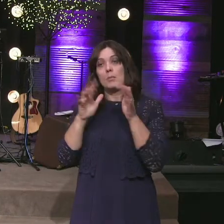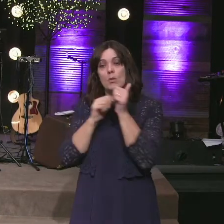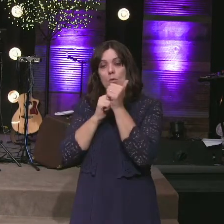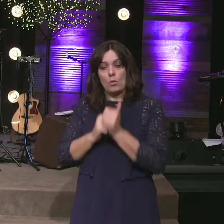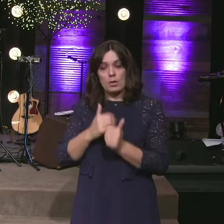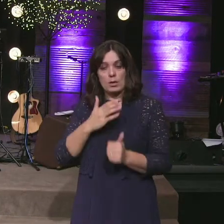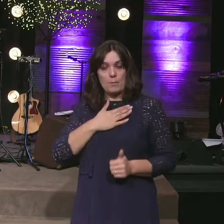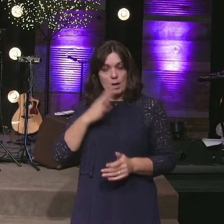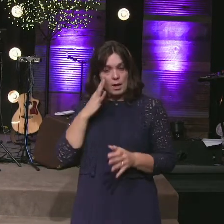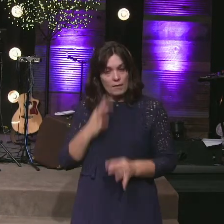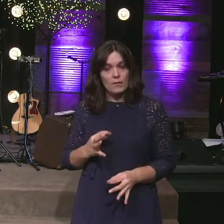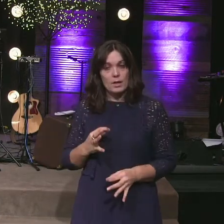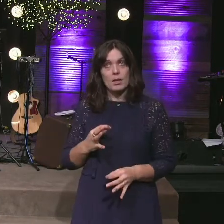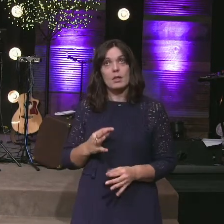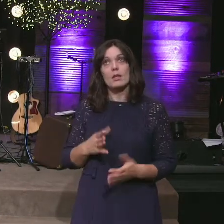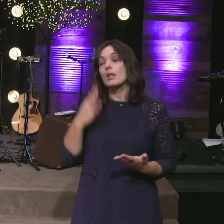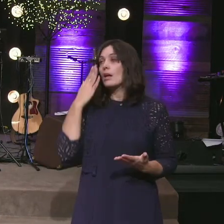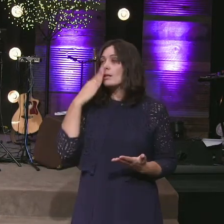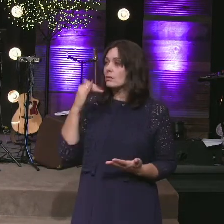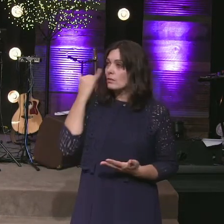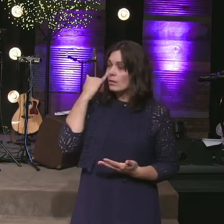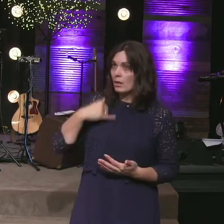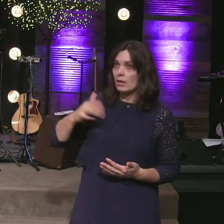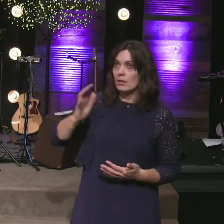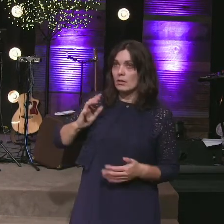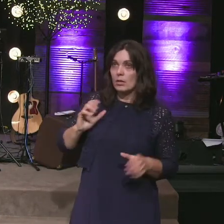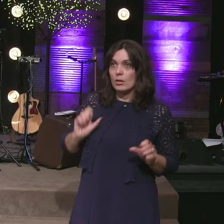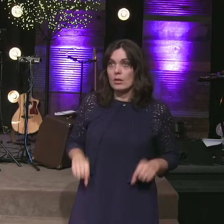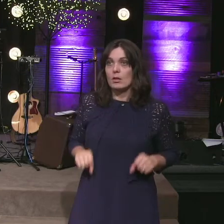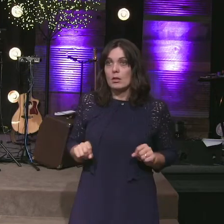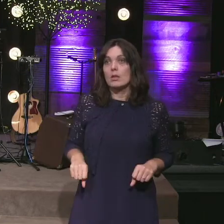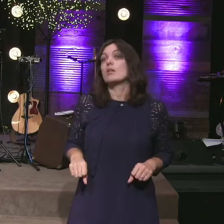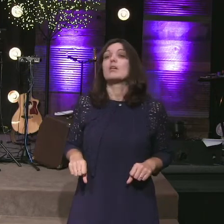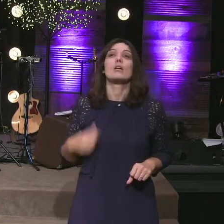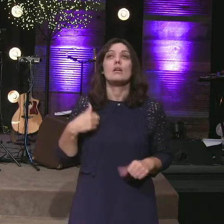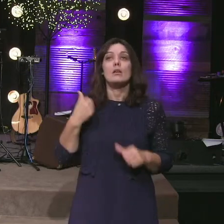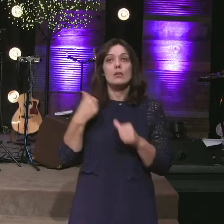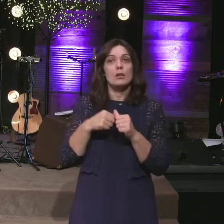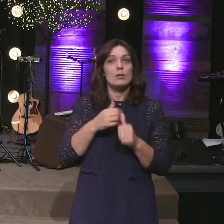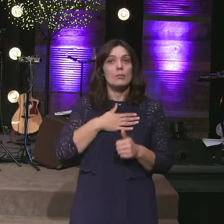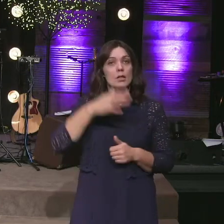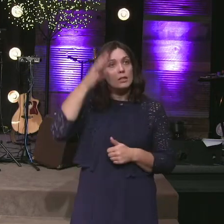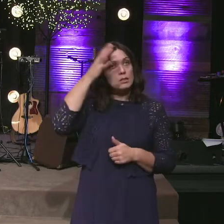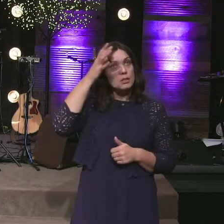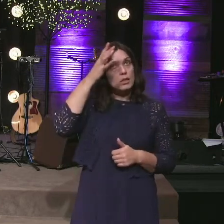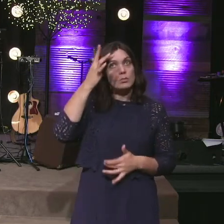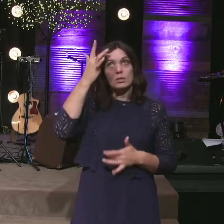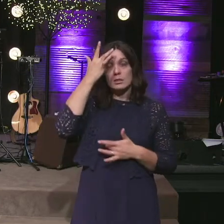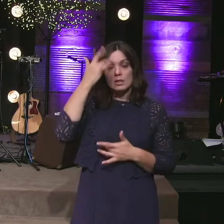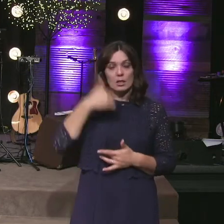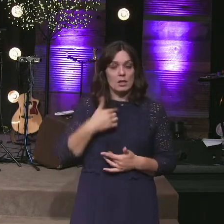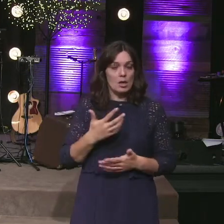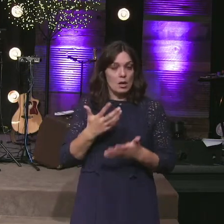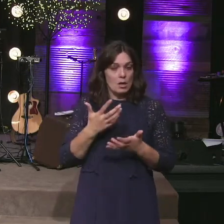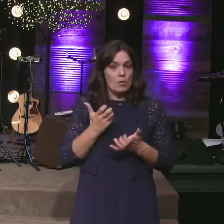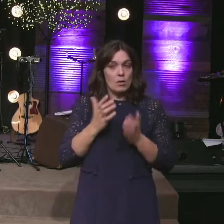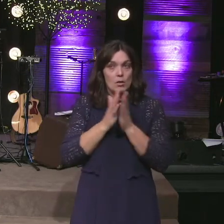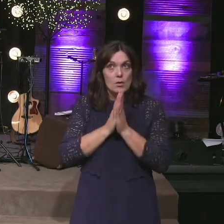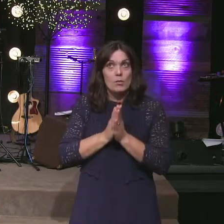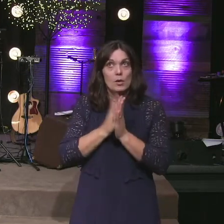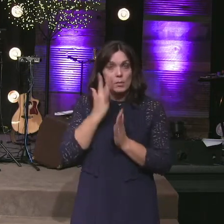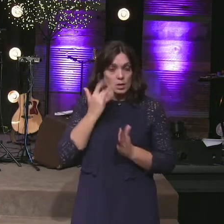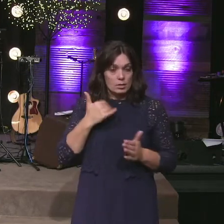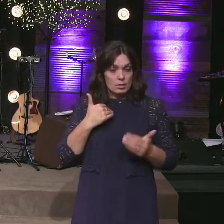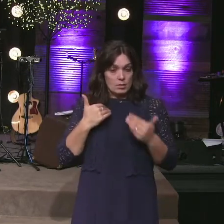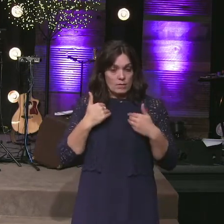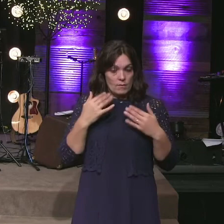didn't used to know if that was a possibility. I remember my dad was sick. I wanted him to be prayed because I had faith for it, and I didn't